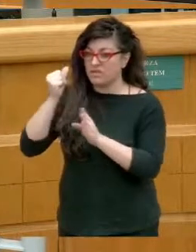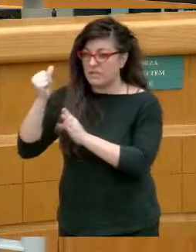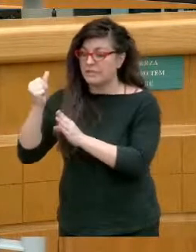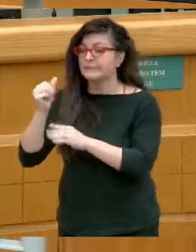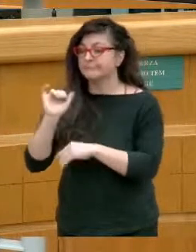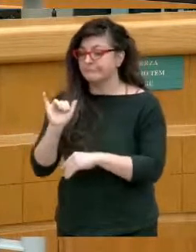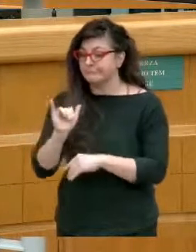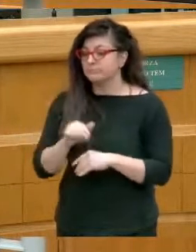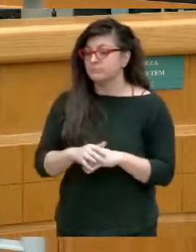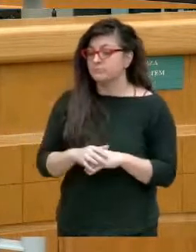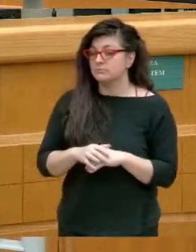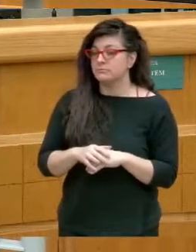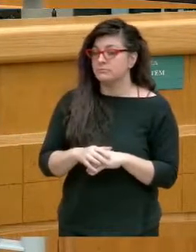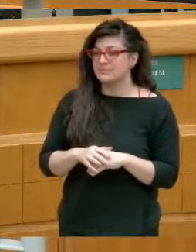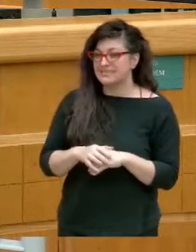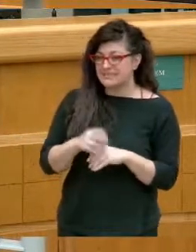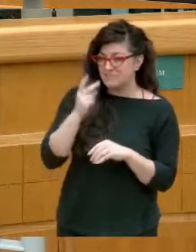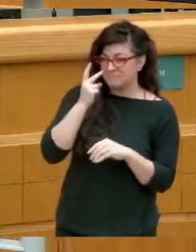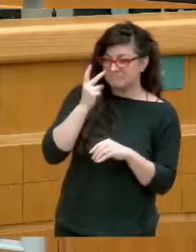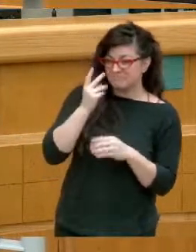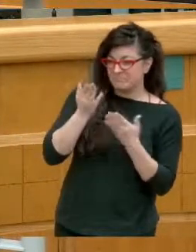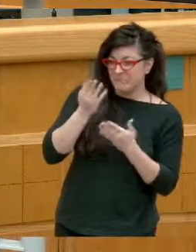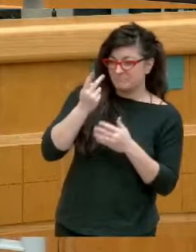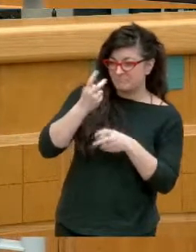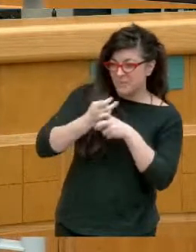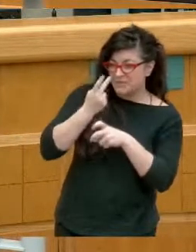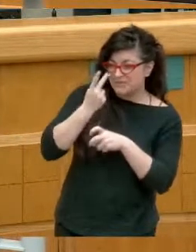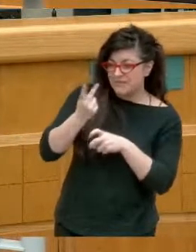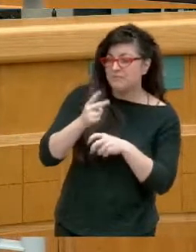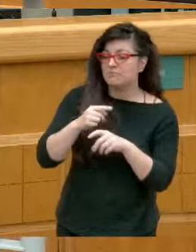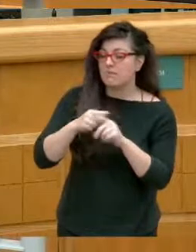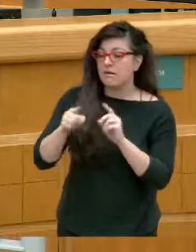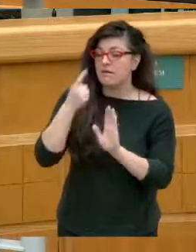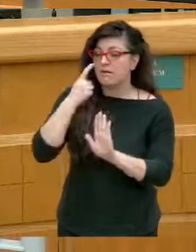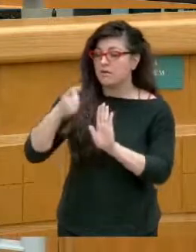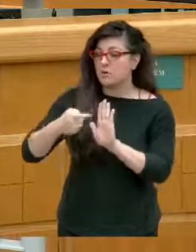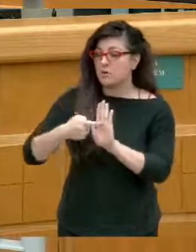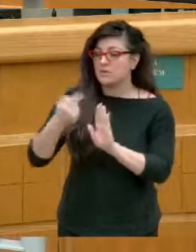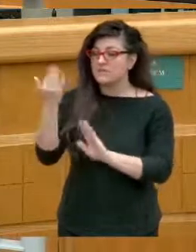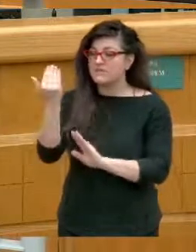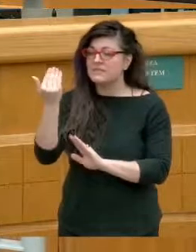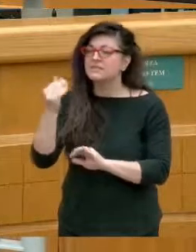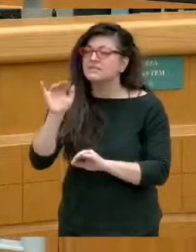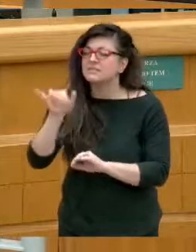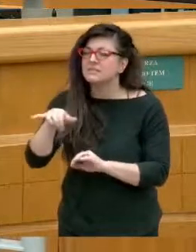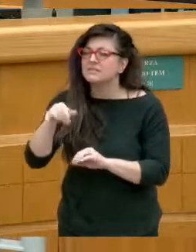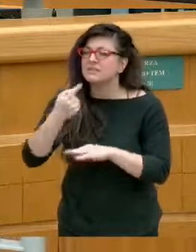The black lettering's a little hard to see, but 15 on, I guess, what was this?